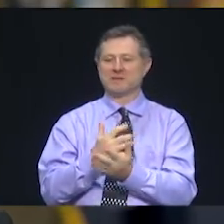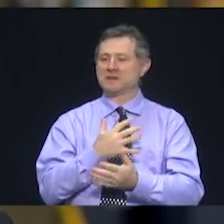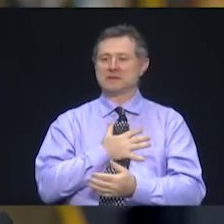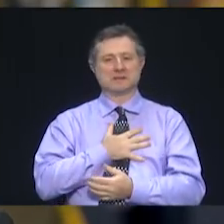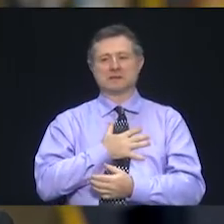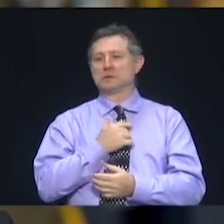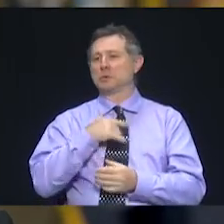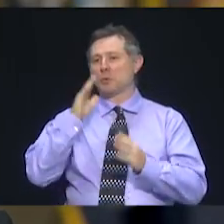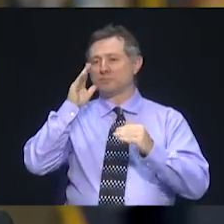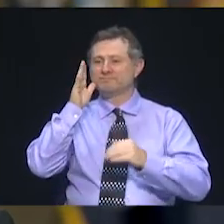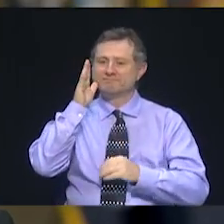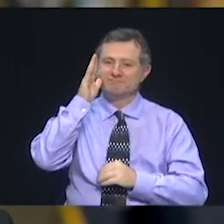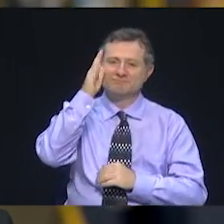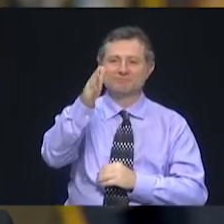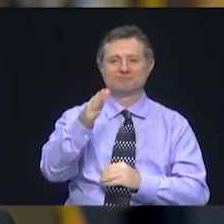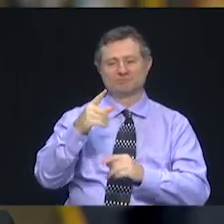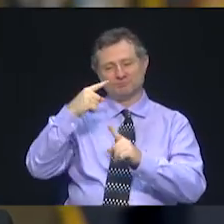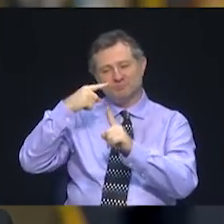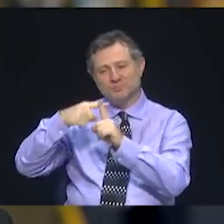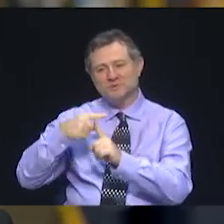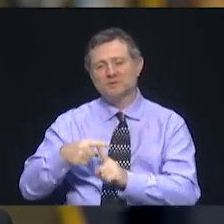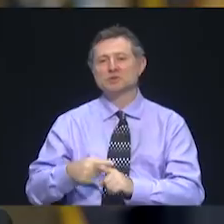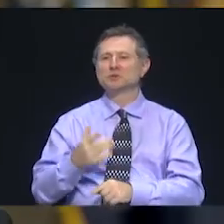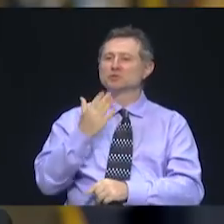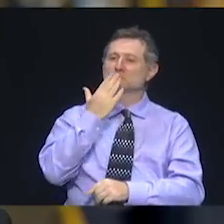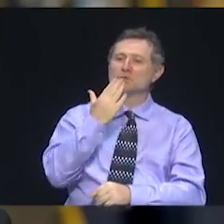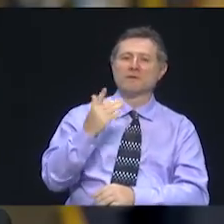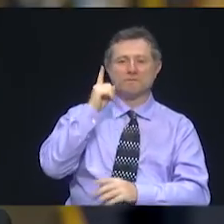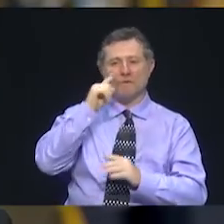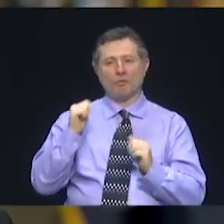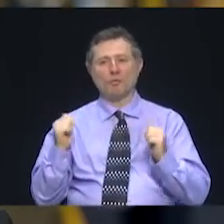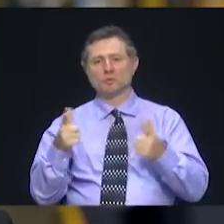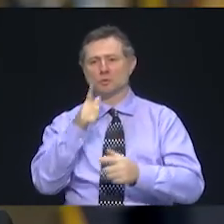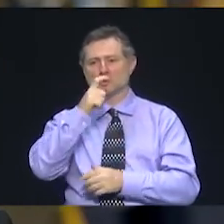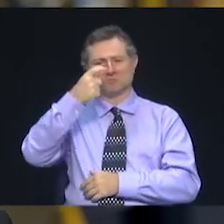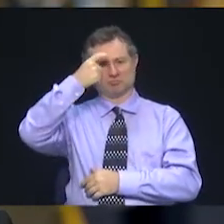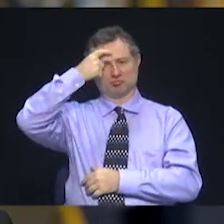for you and for all survivors of sexual assault.